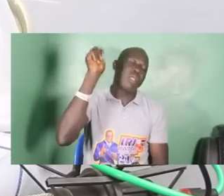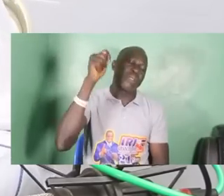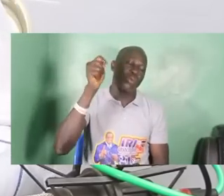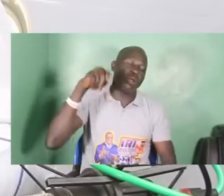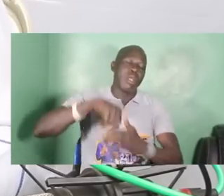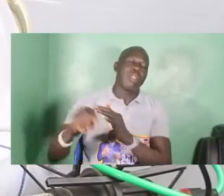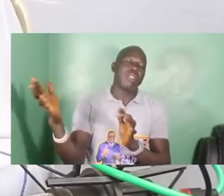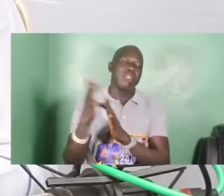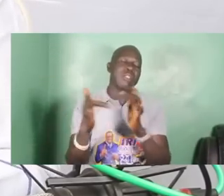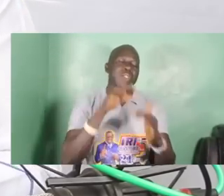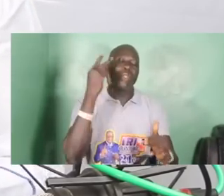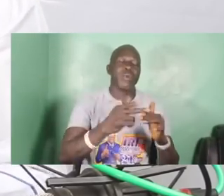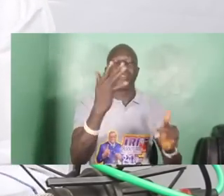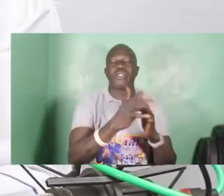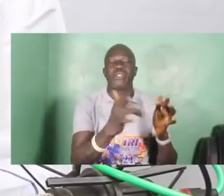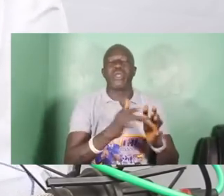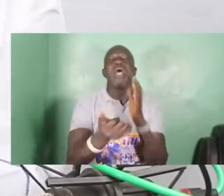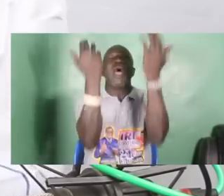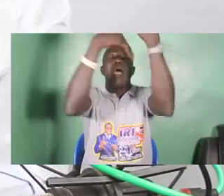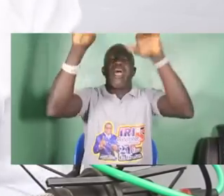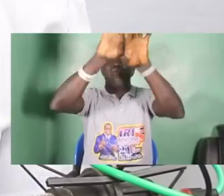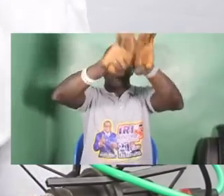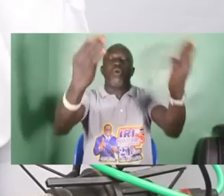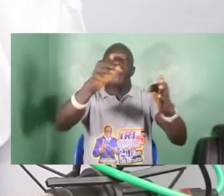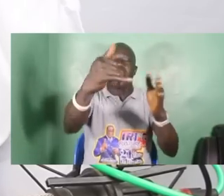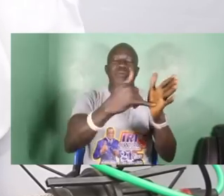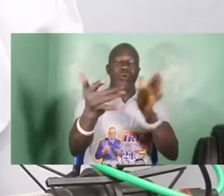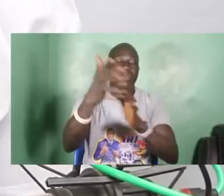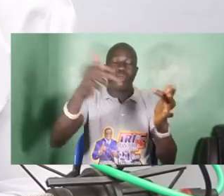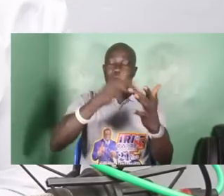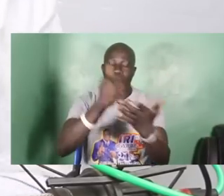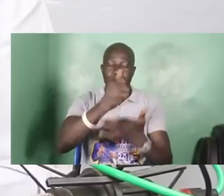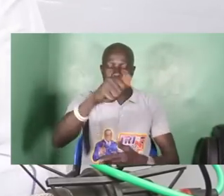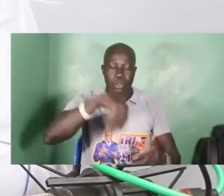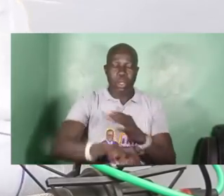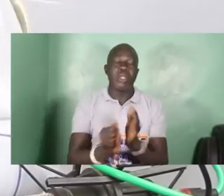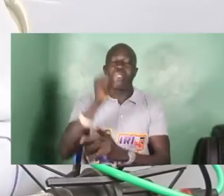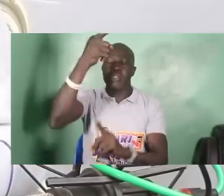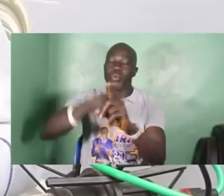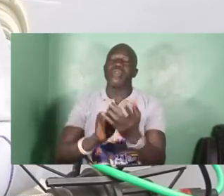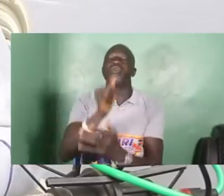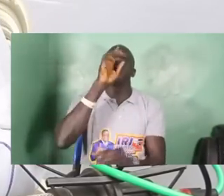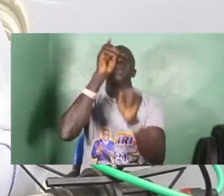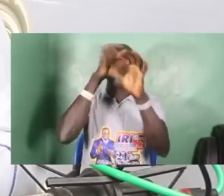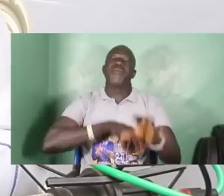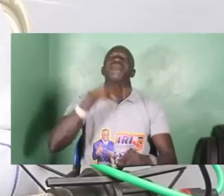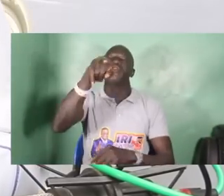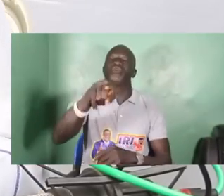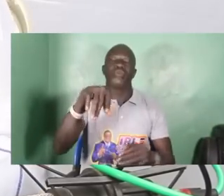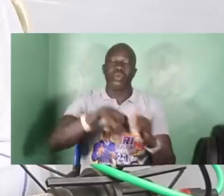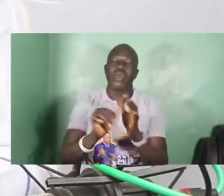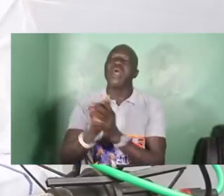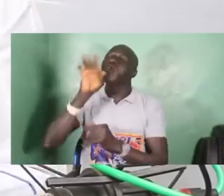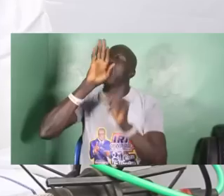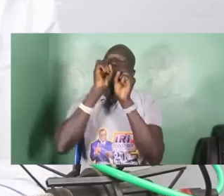great testimony. No, call Jesus. In the name of Jesus. Heaven will open the door. Oh, see, this one will be profitable.